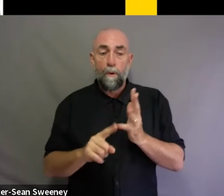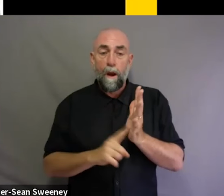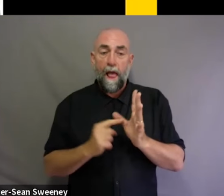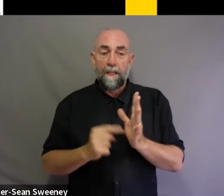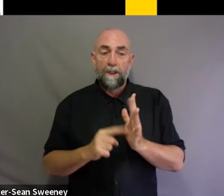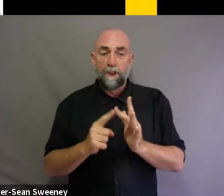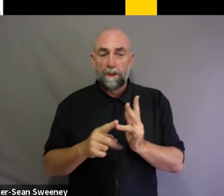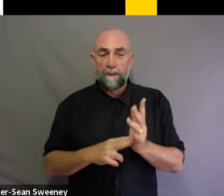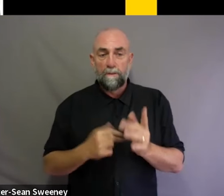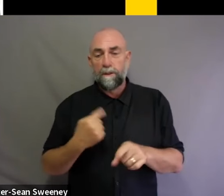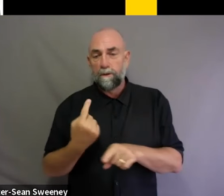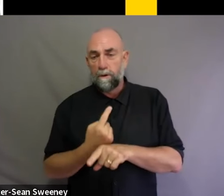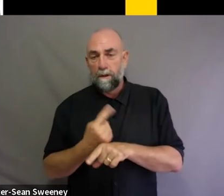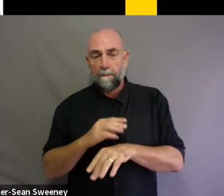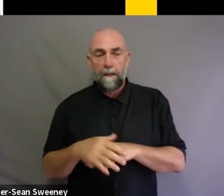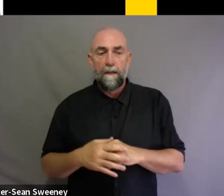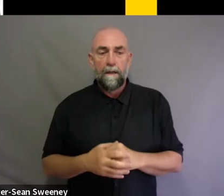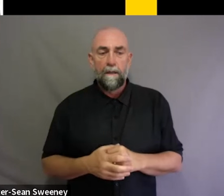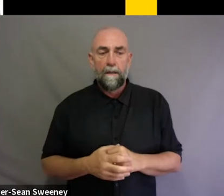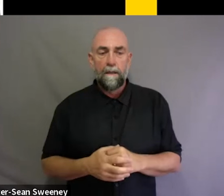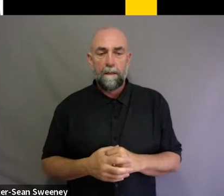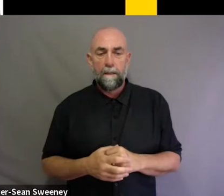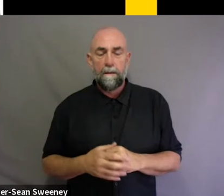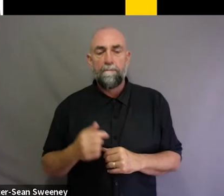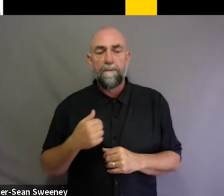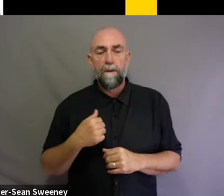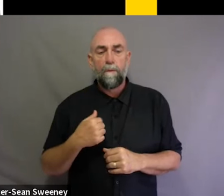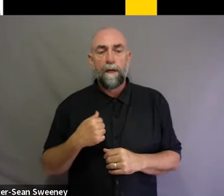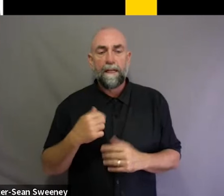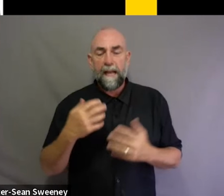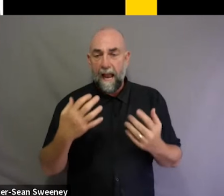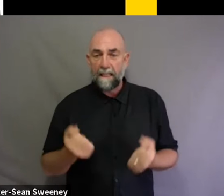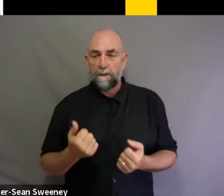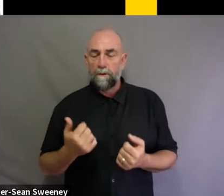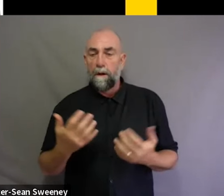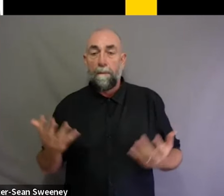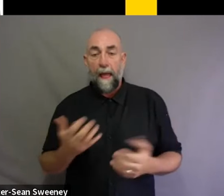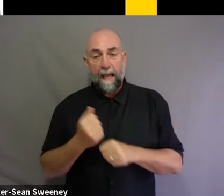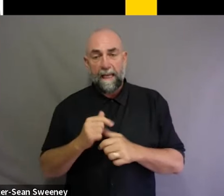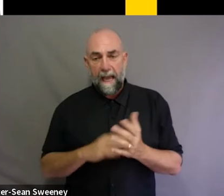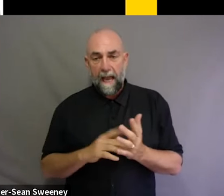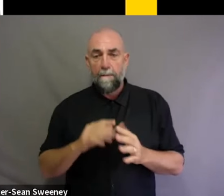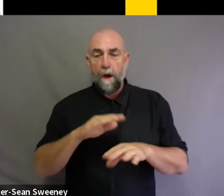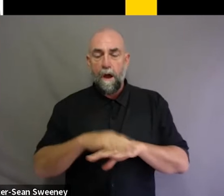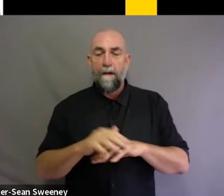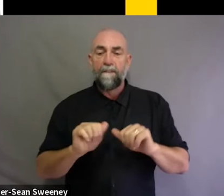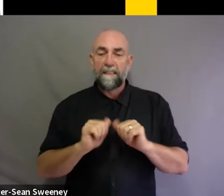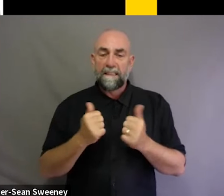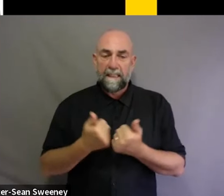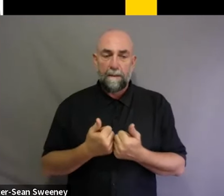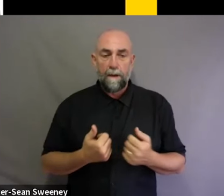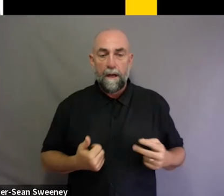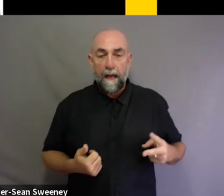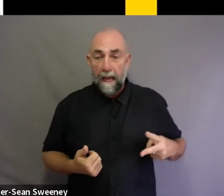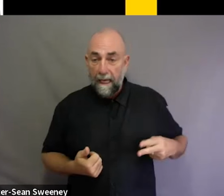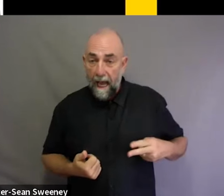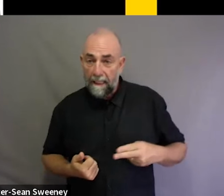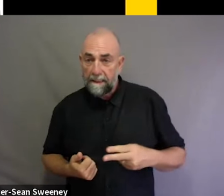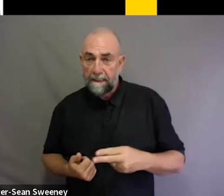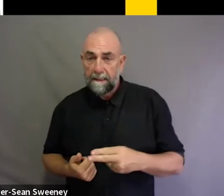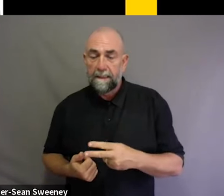So we play a simulation game and the teams had to cut out and trade paper shapes. But what I did as a wrinkle was to only give